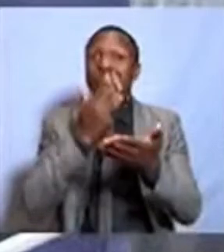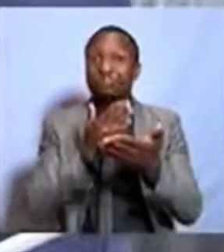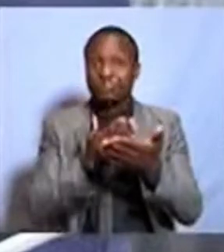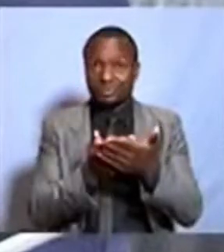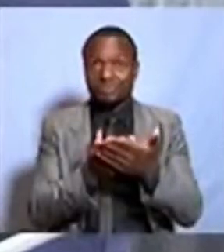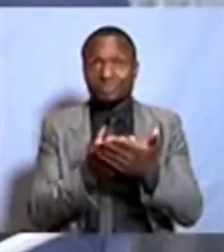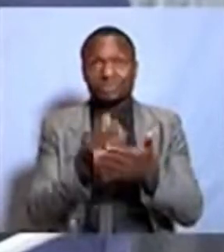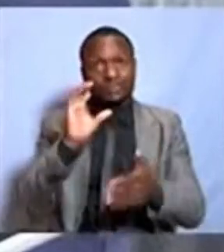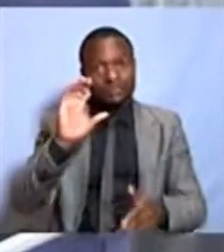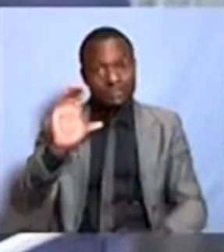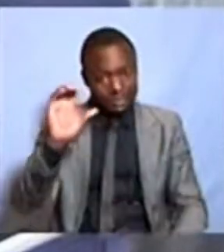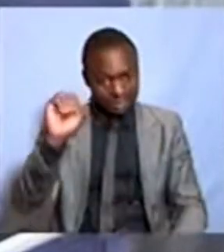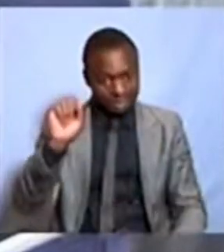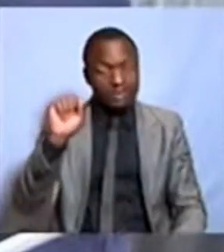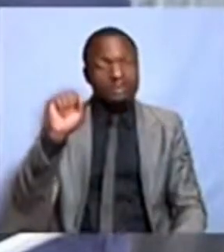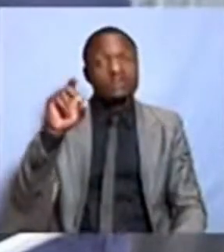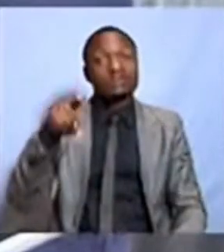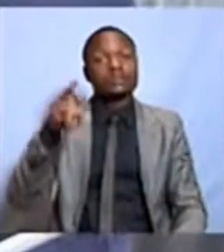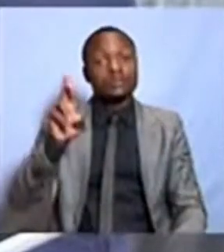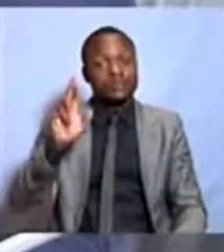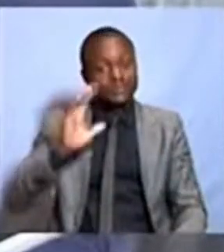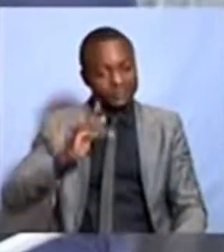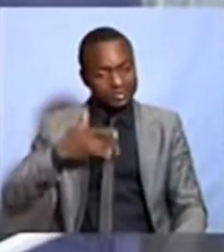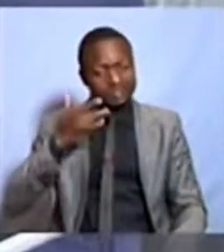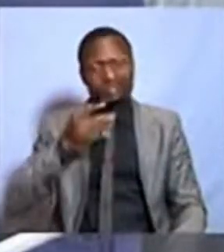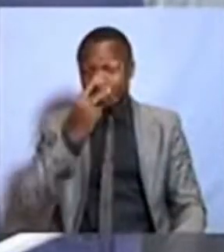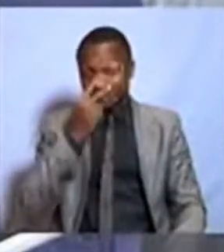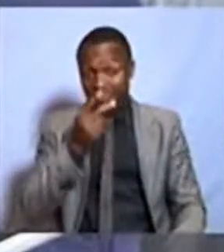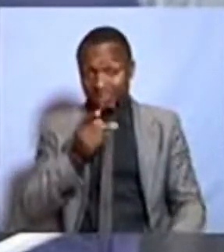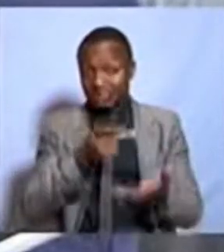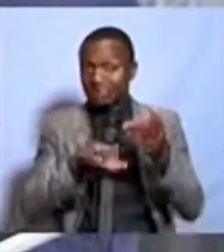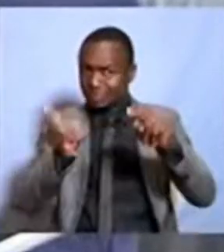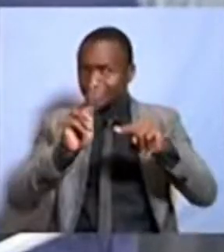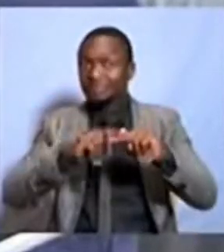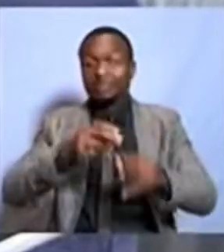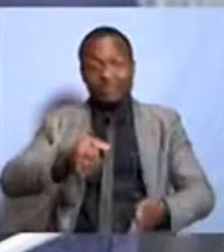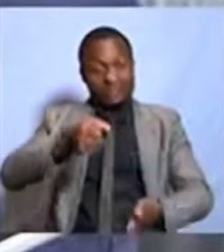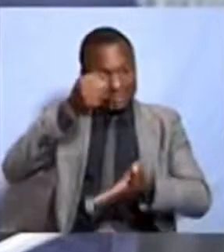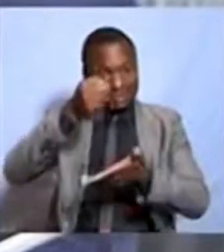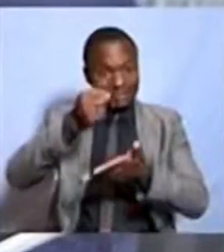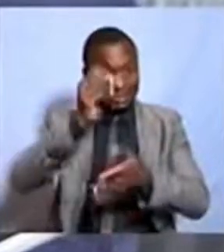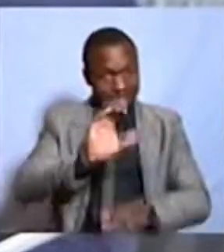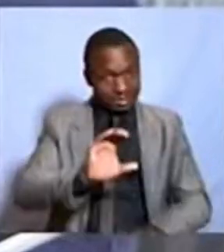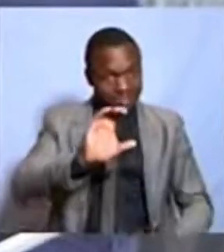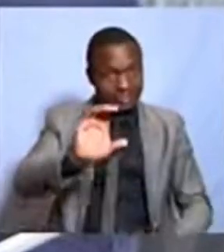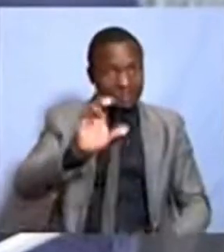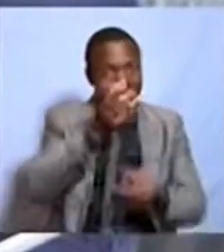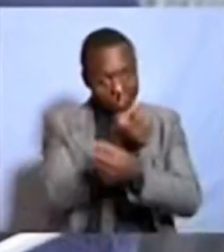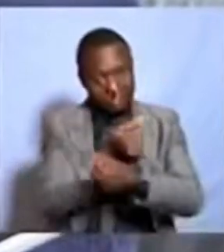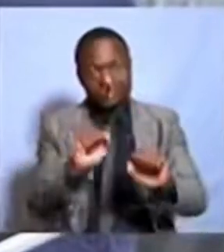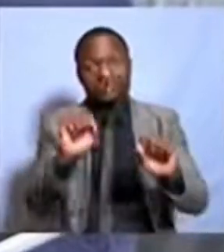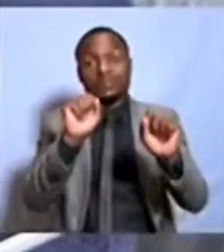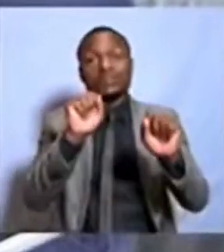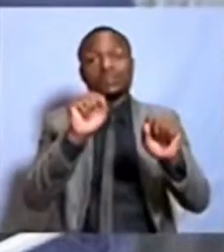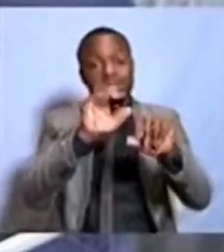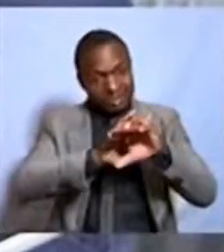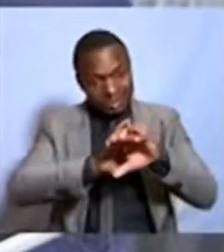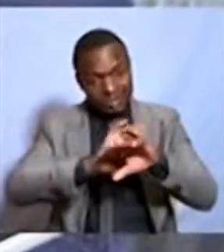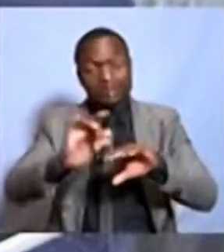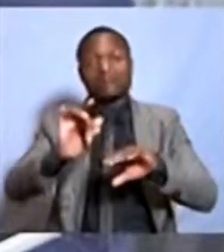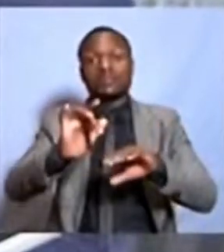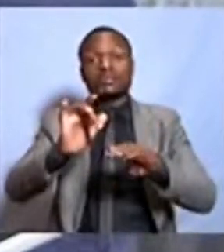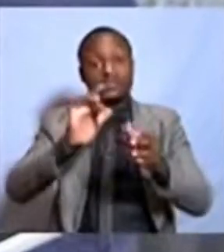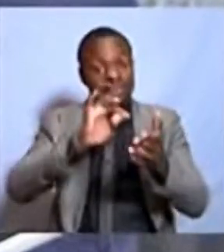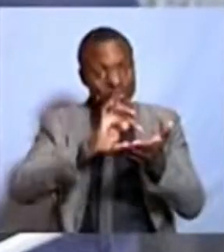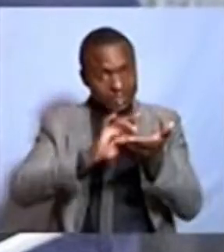as CSPR we feel that looking at the increased budgetary allocation to kind of address the shortage of